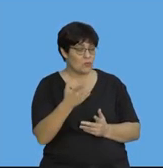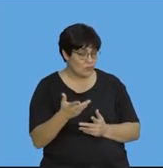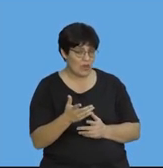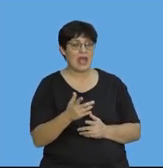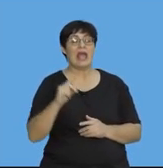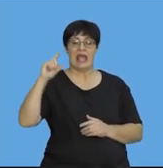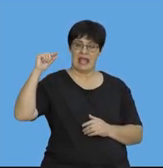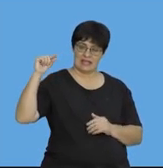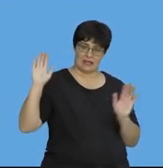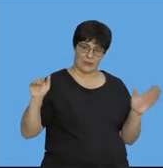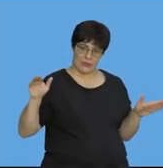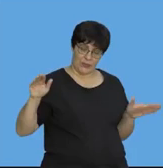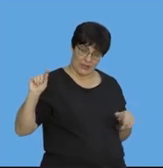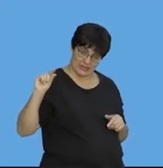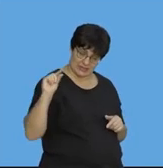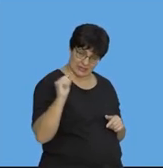So the insect